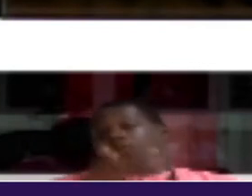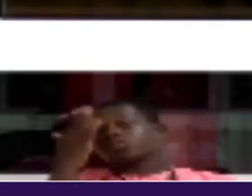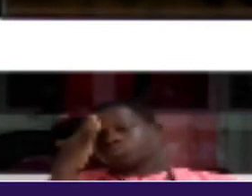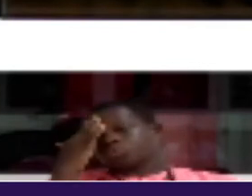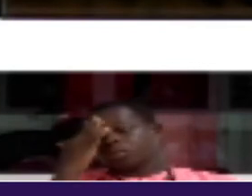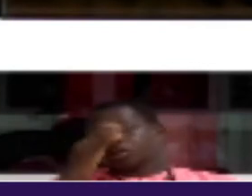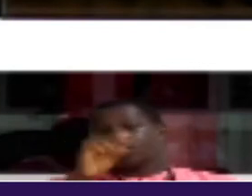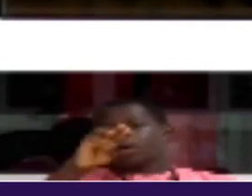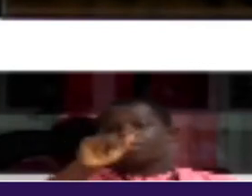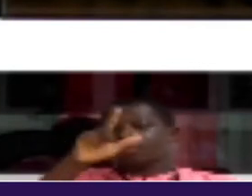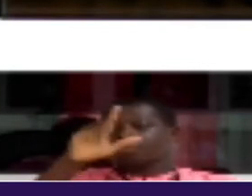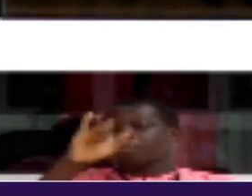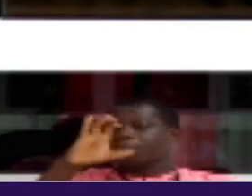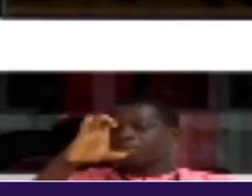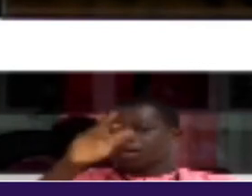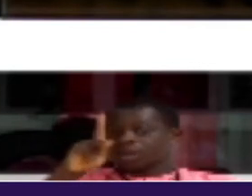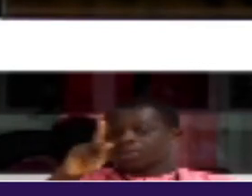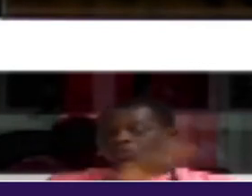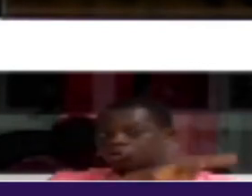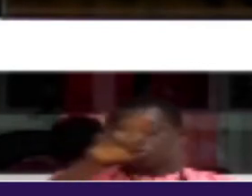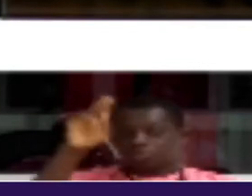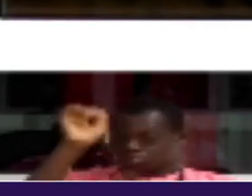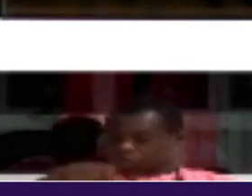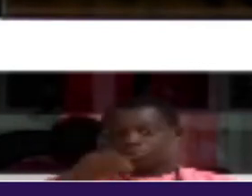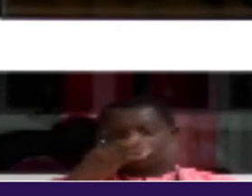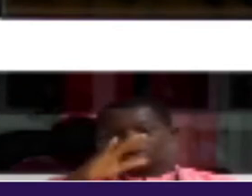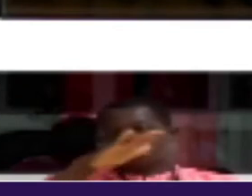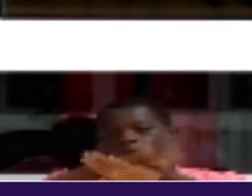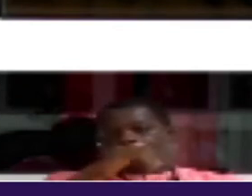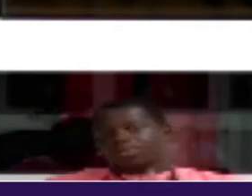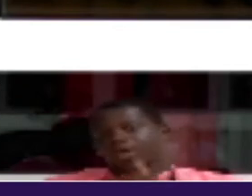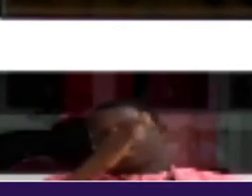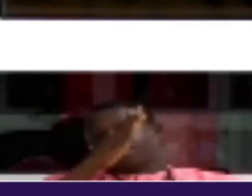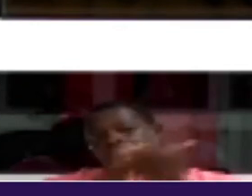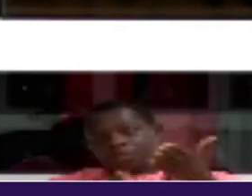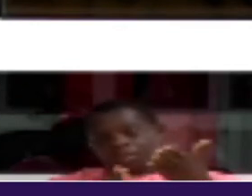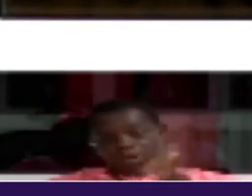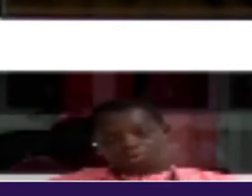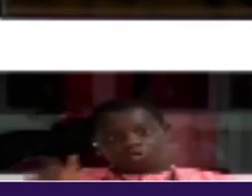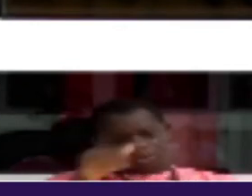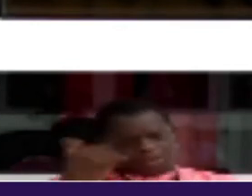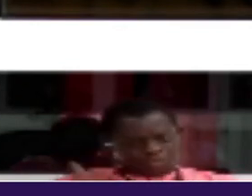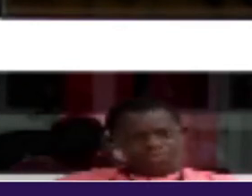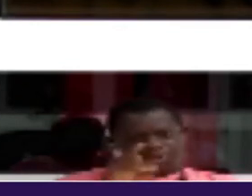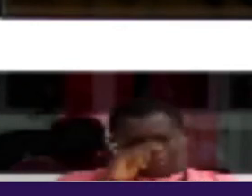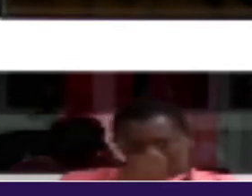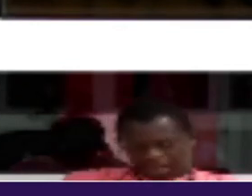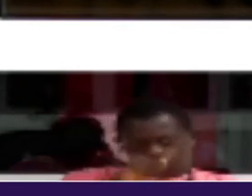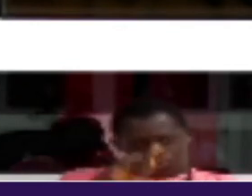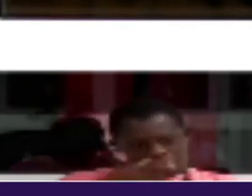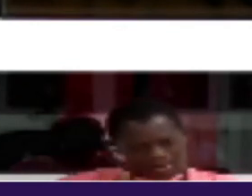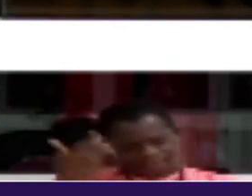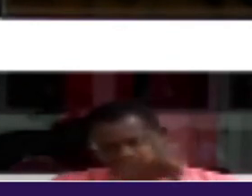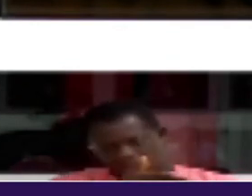yes, Malik cannot speak on your behalf. But some people died, and you were there, and you participated in